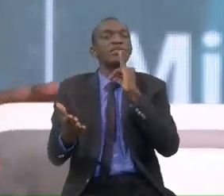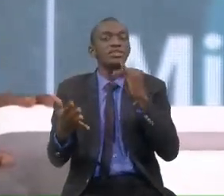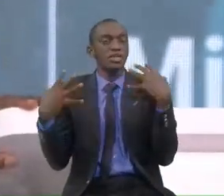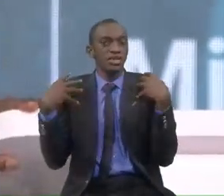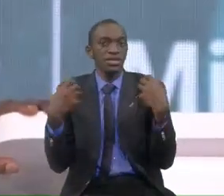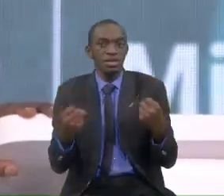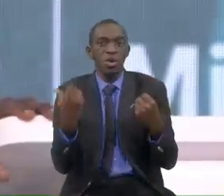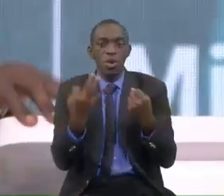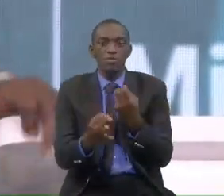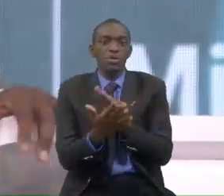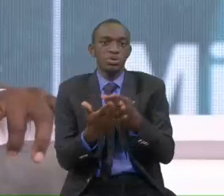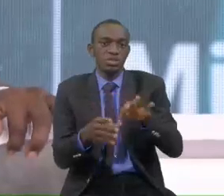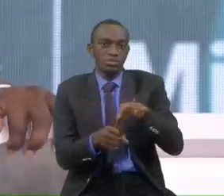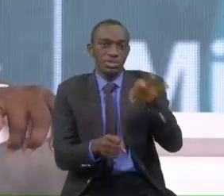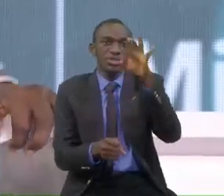and as the